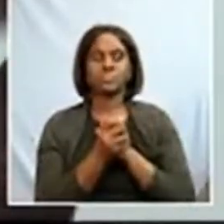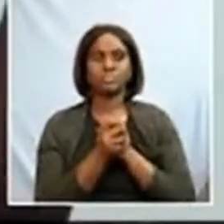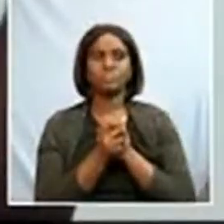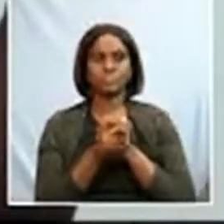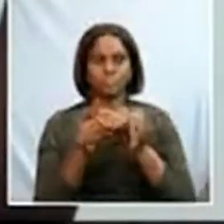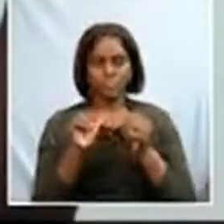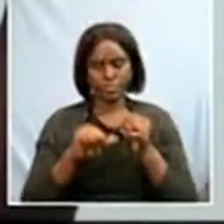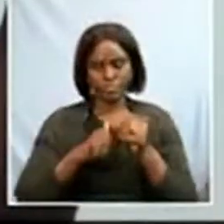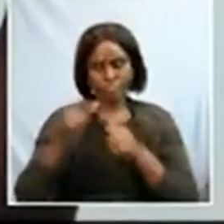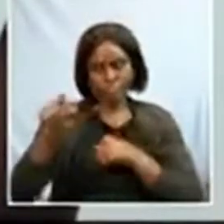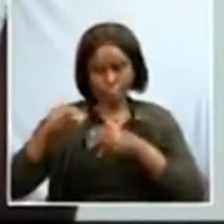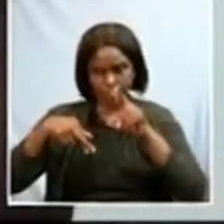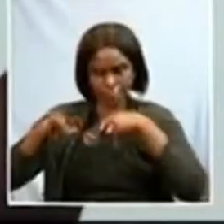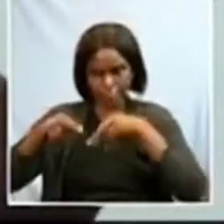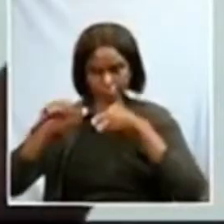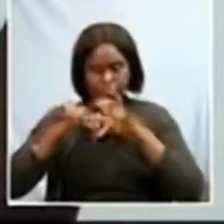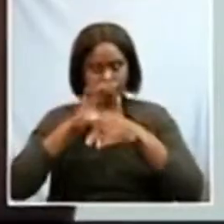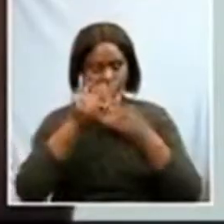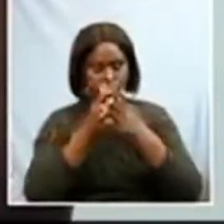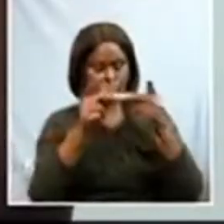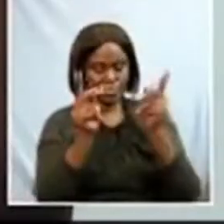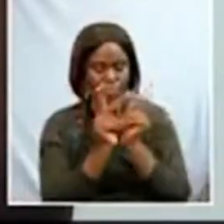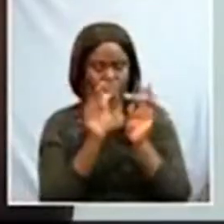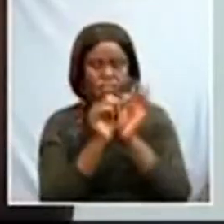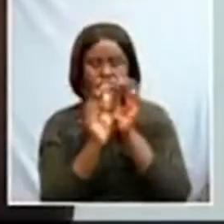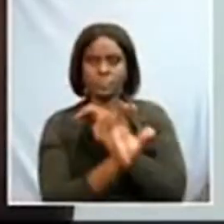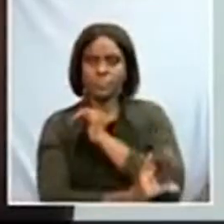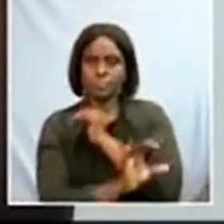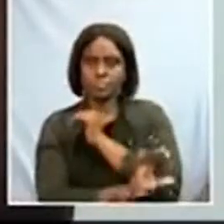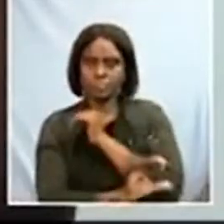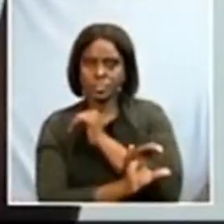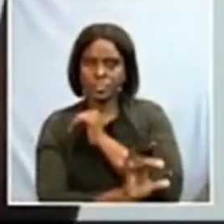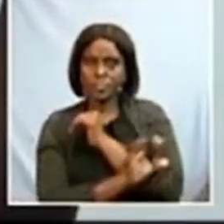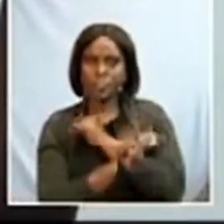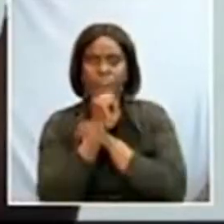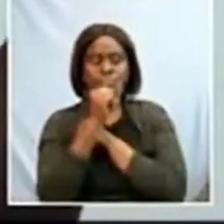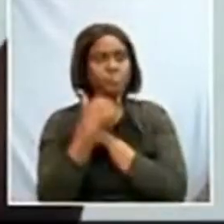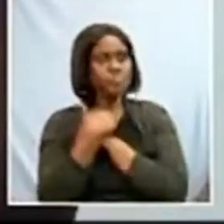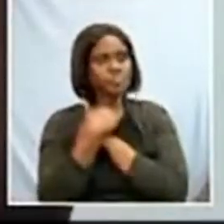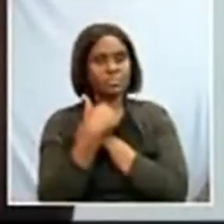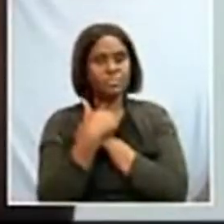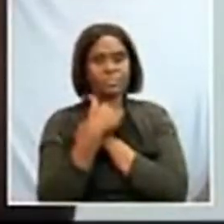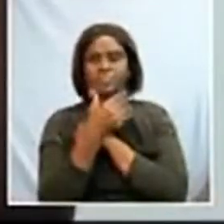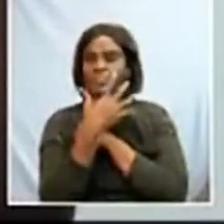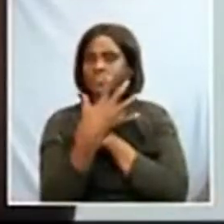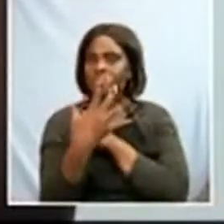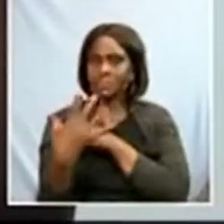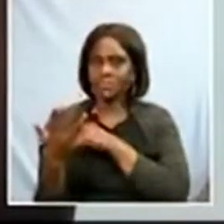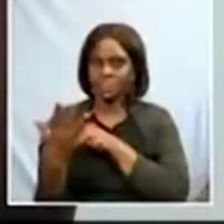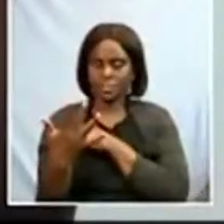Our relatives in all parts of the country do not have amenities: